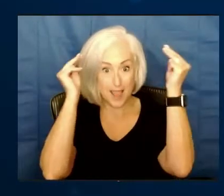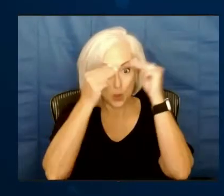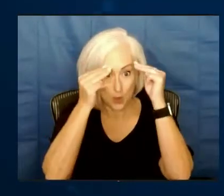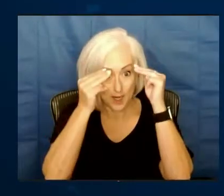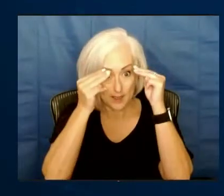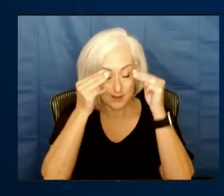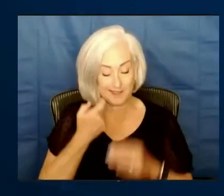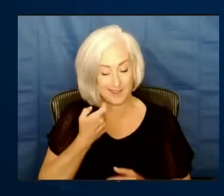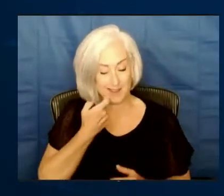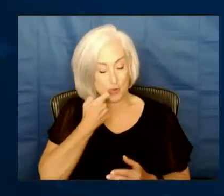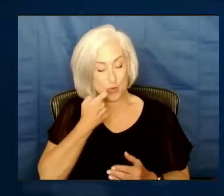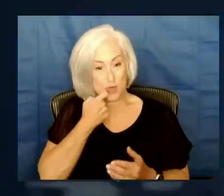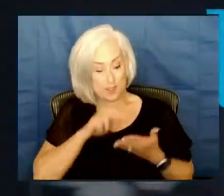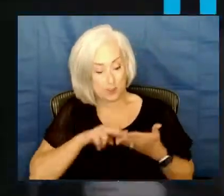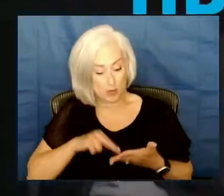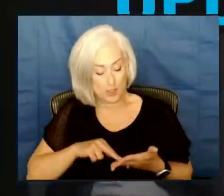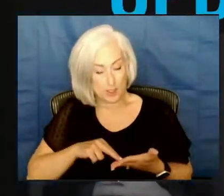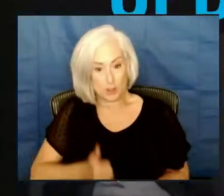help ease the pain.